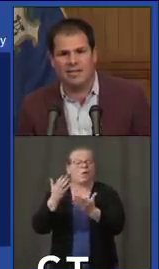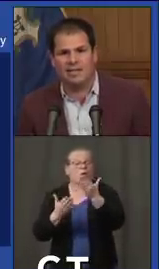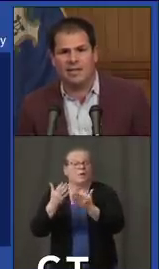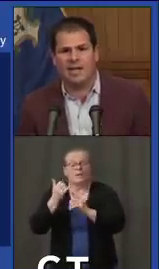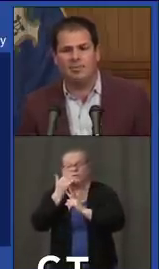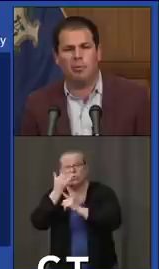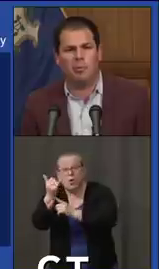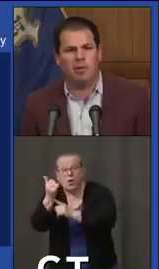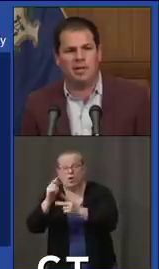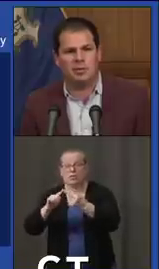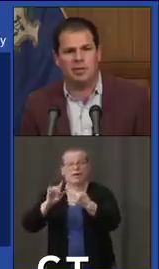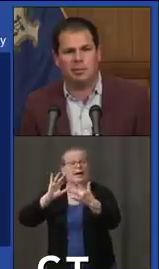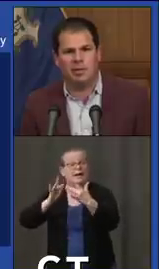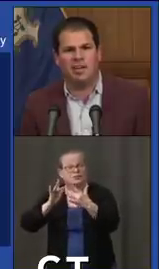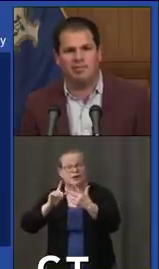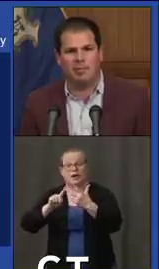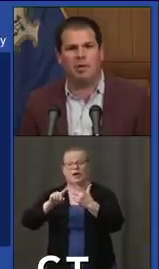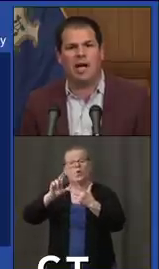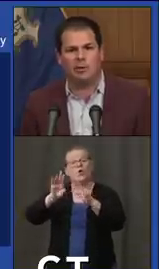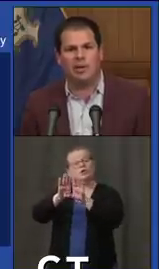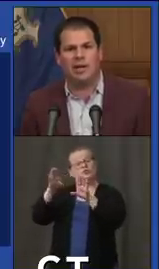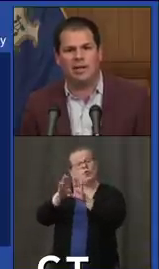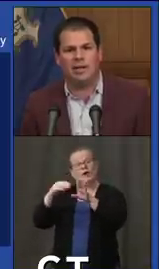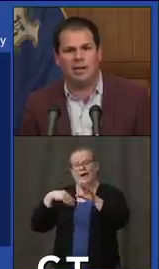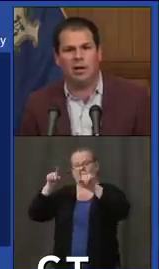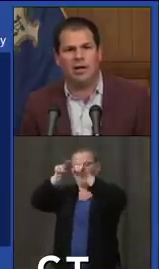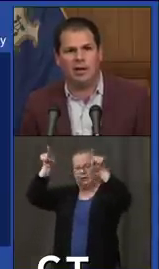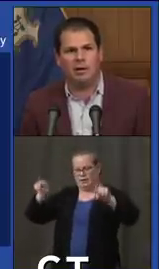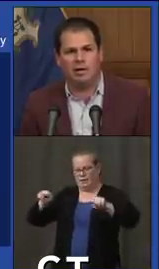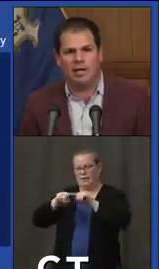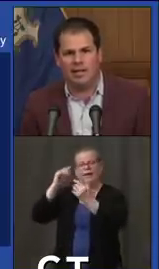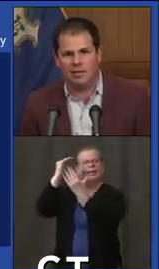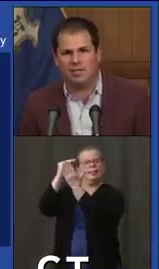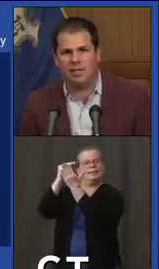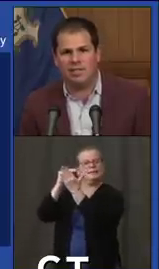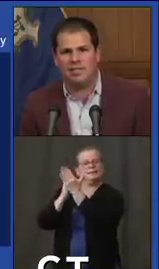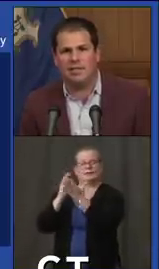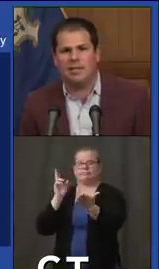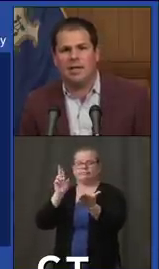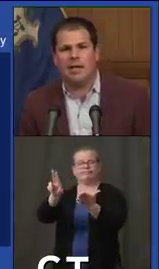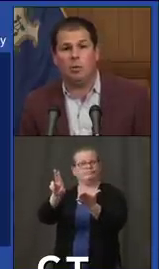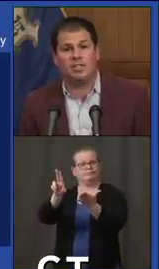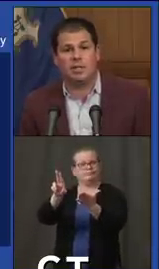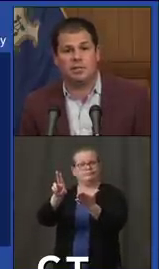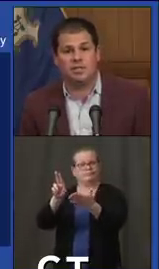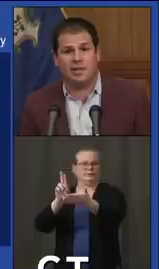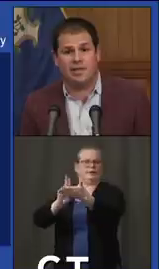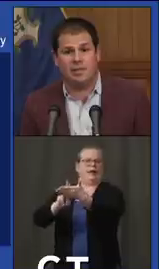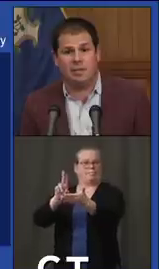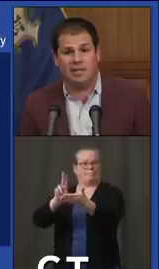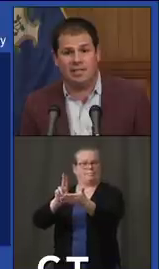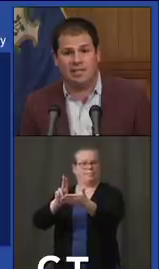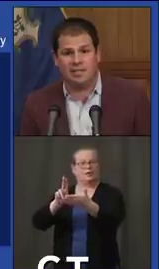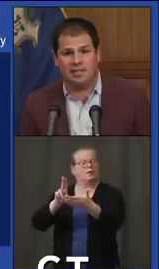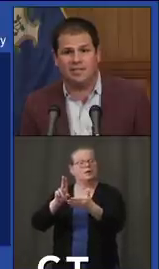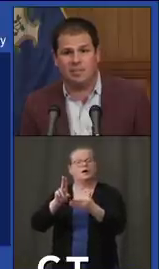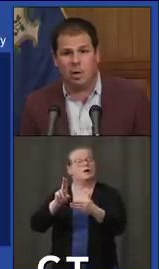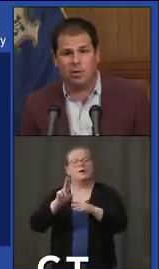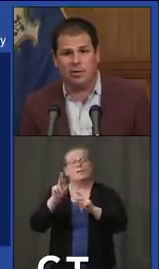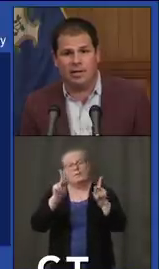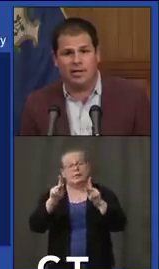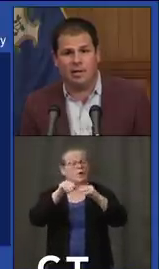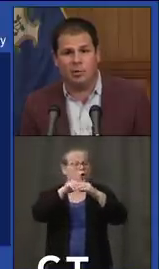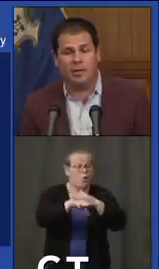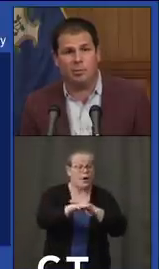as that. But we want to make sure that we don't have people congregating in our hair salons. Workstations are going to need to be at least 6 feet